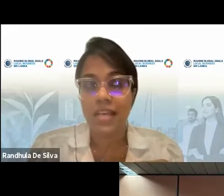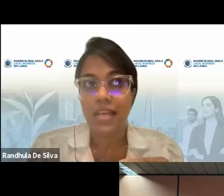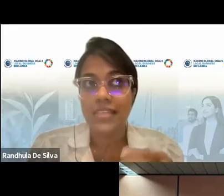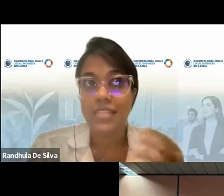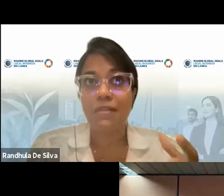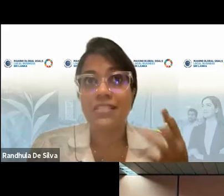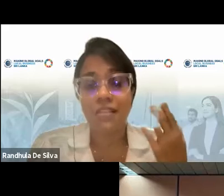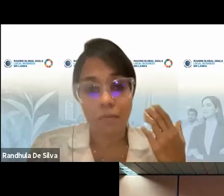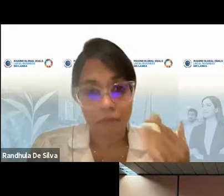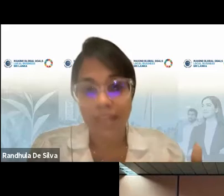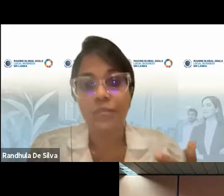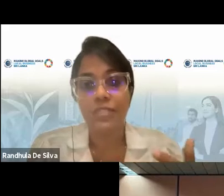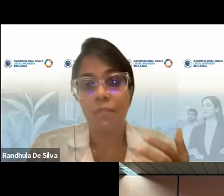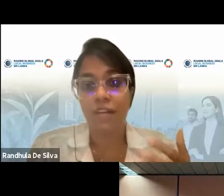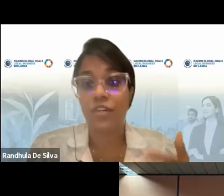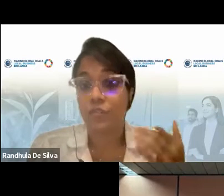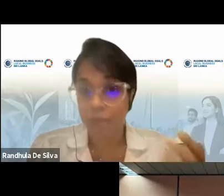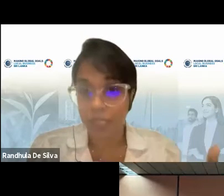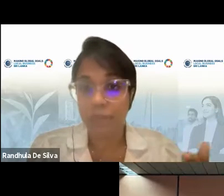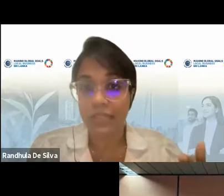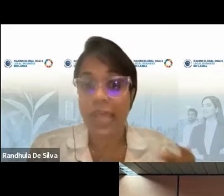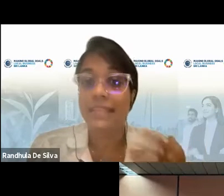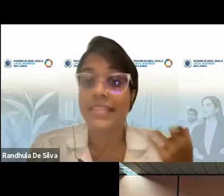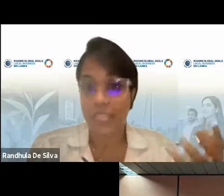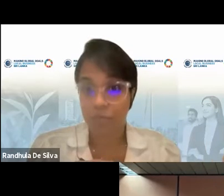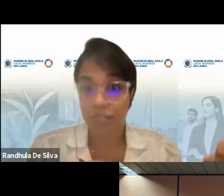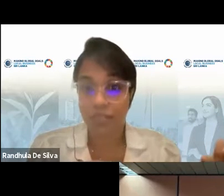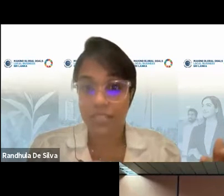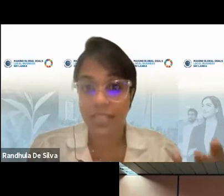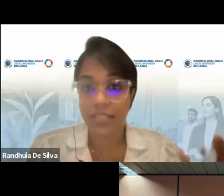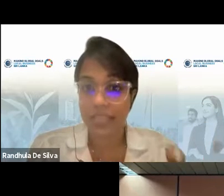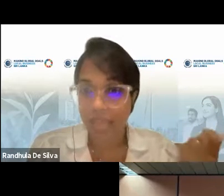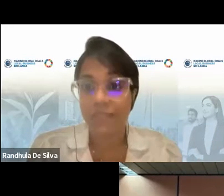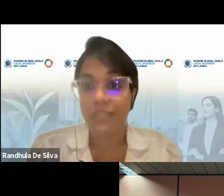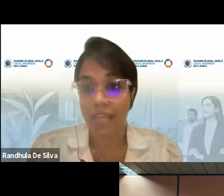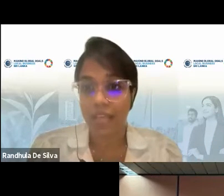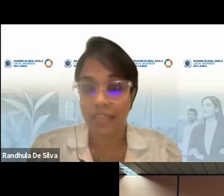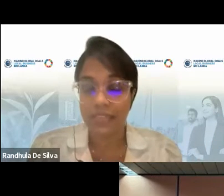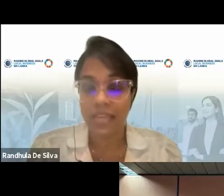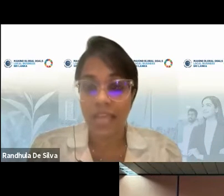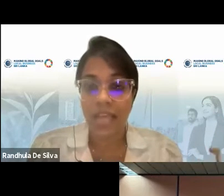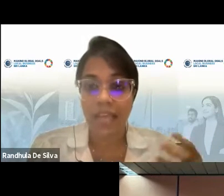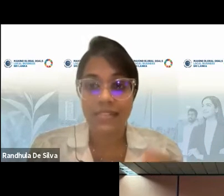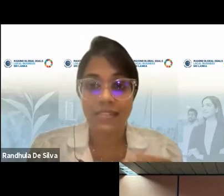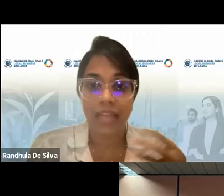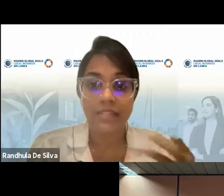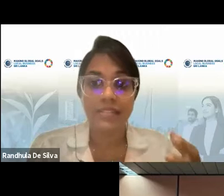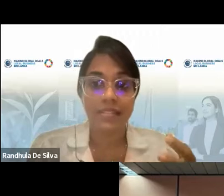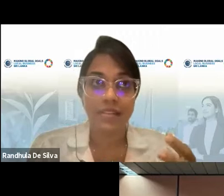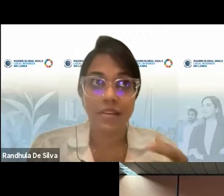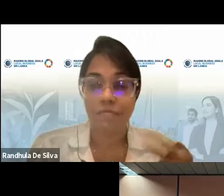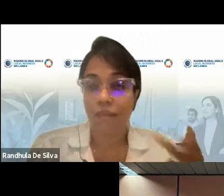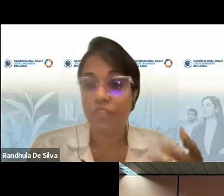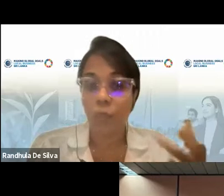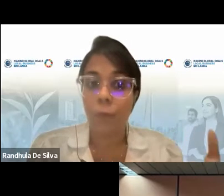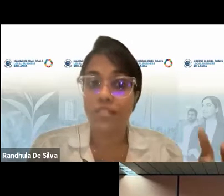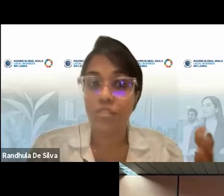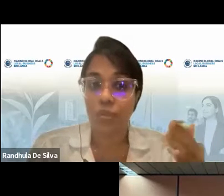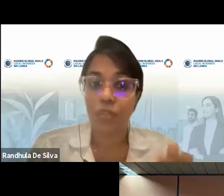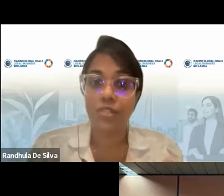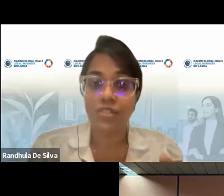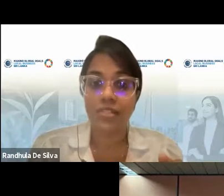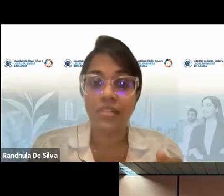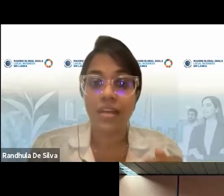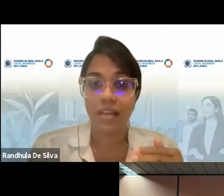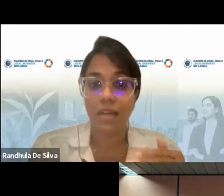because SMEs are combined with the power of the people and the experience that they have in their hand. And that combined with the openness